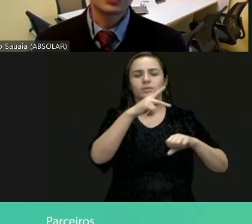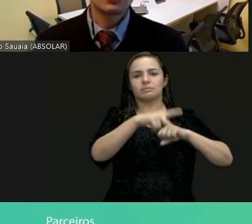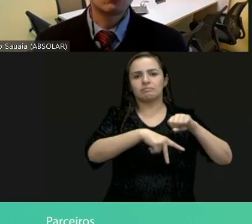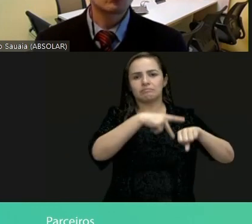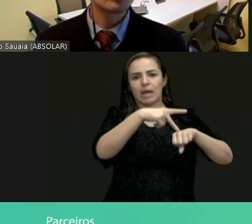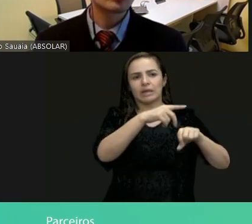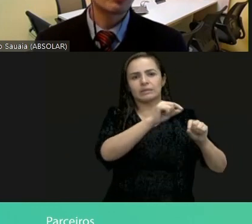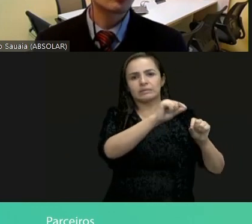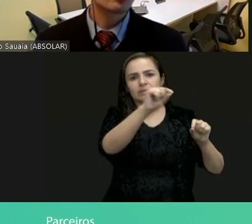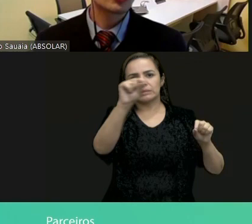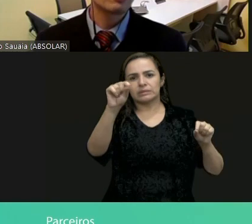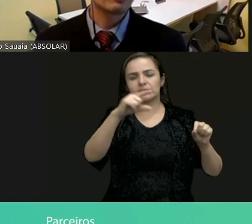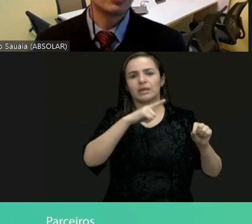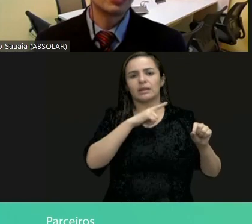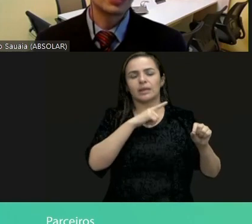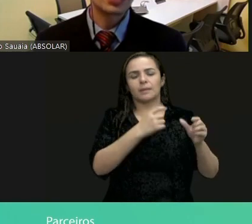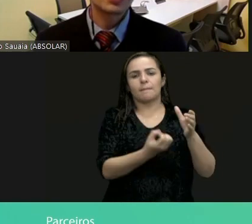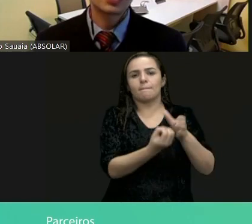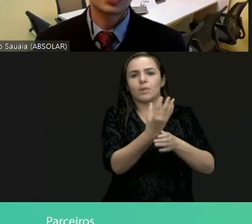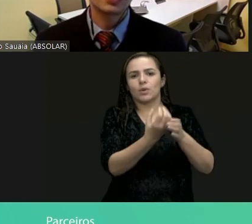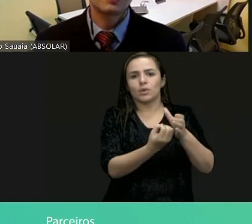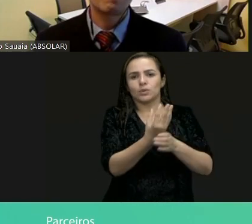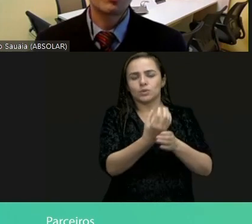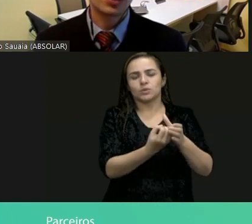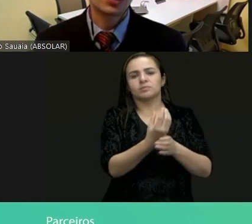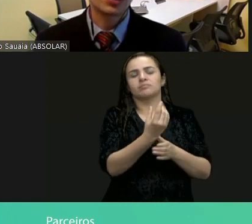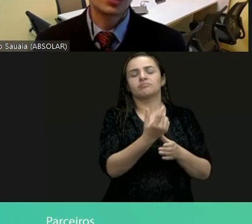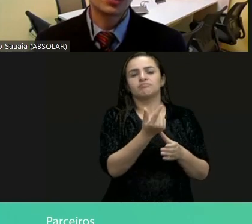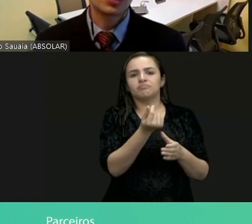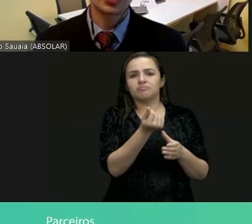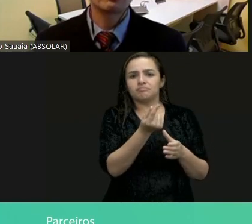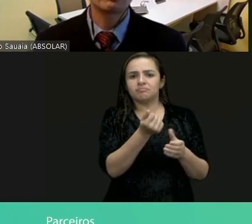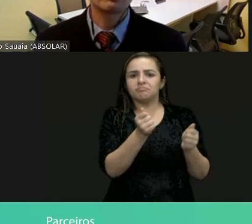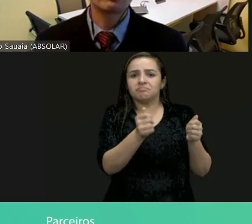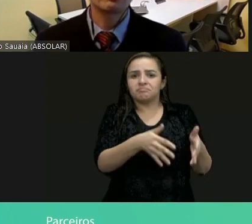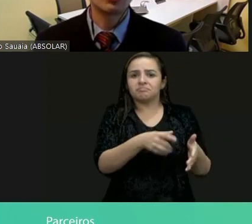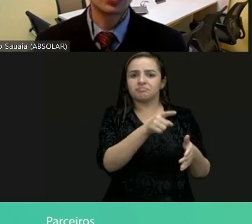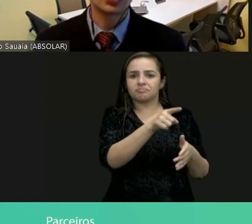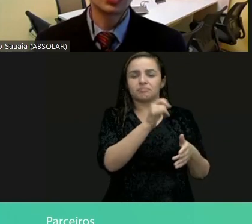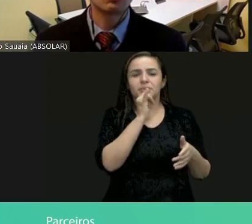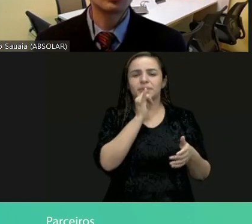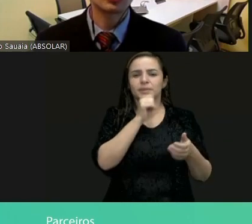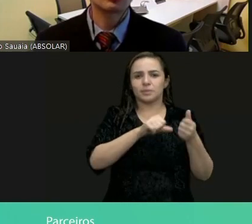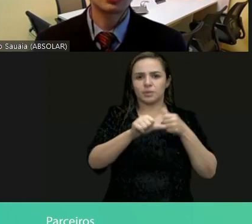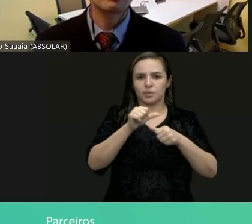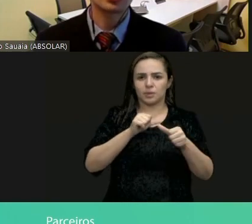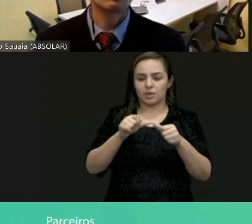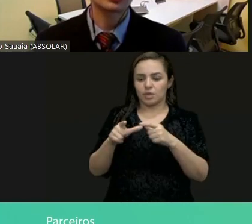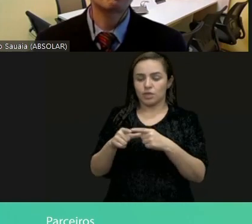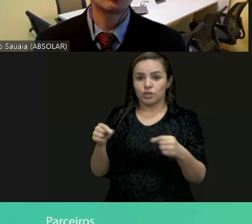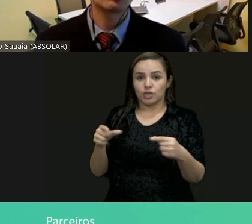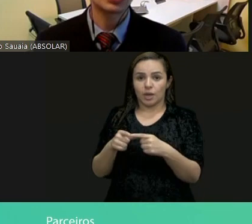and these other countries will have a productive cost of this hydrogen,